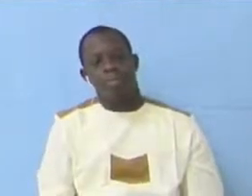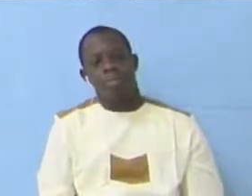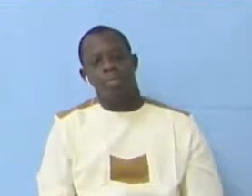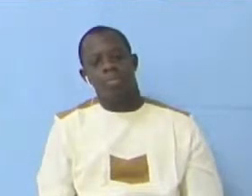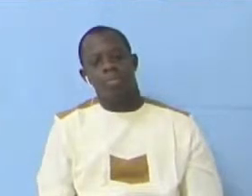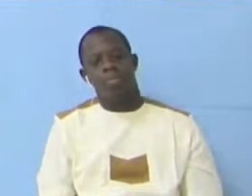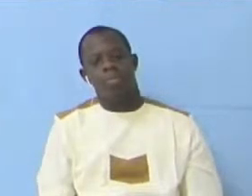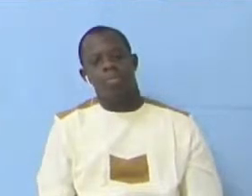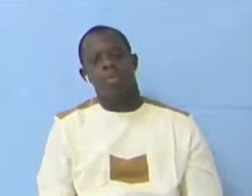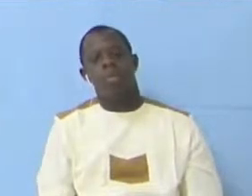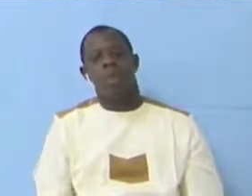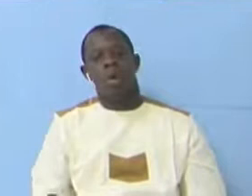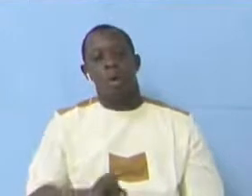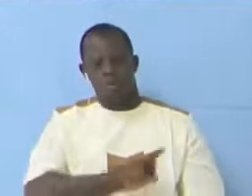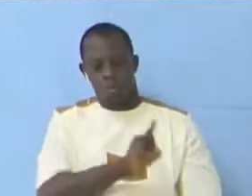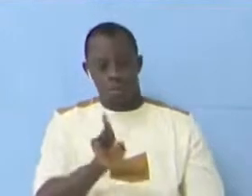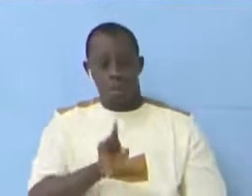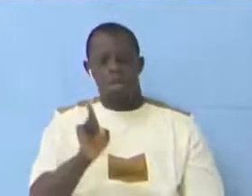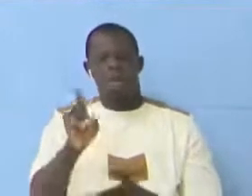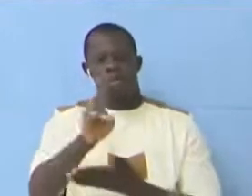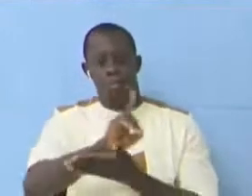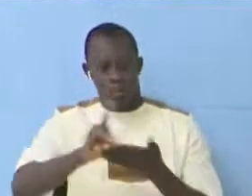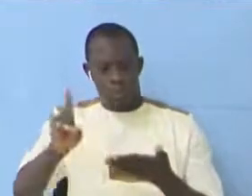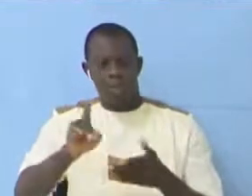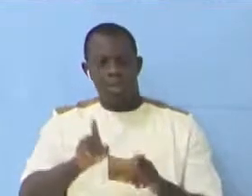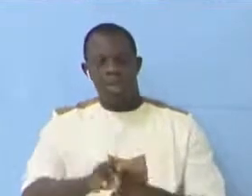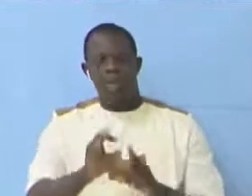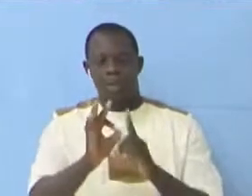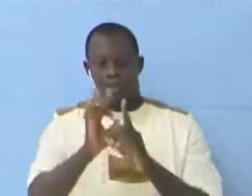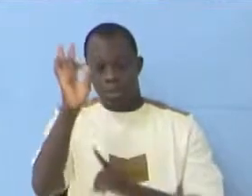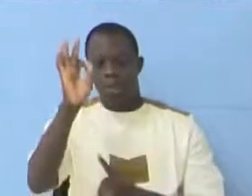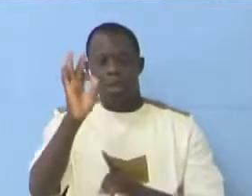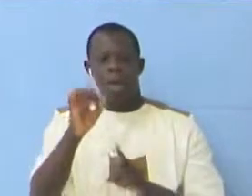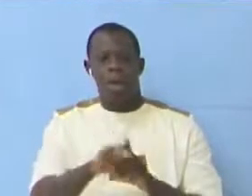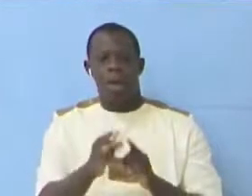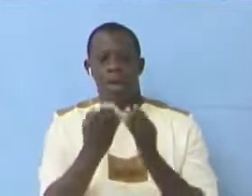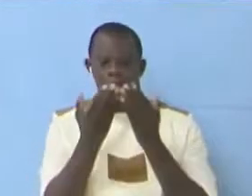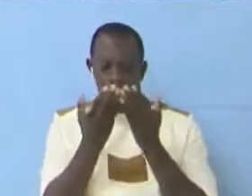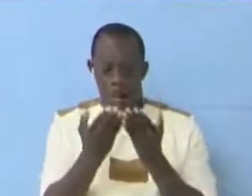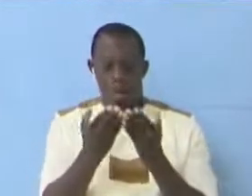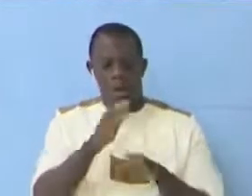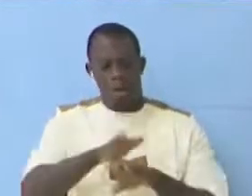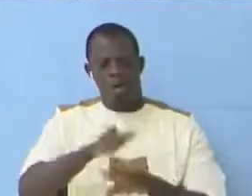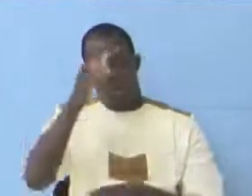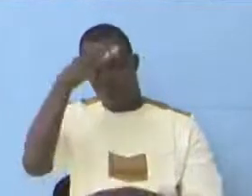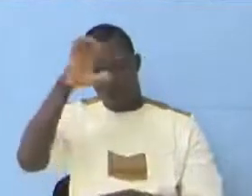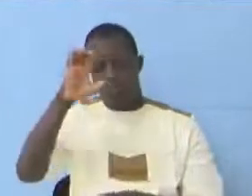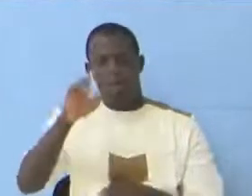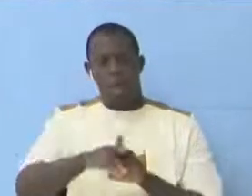we offered special prayers of the Commission to those individuals.